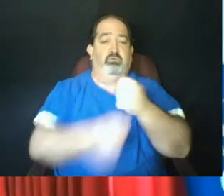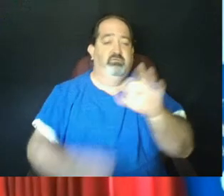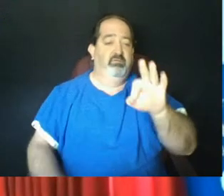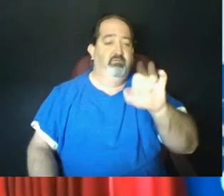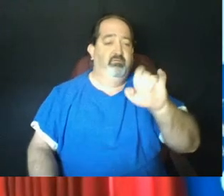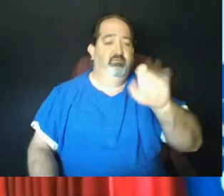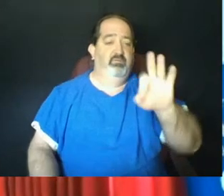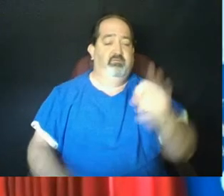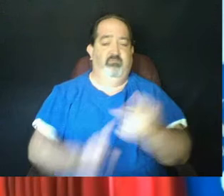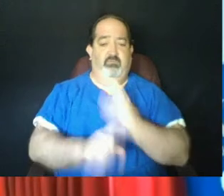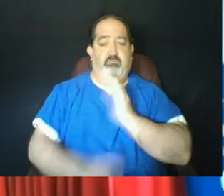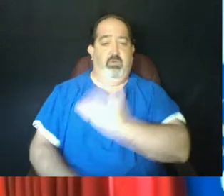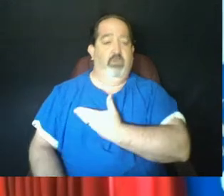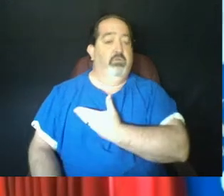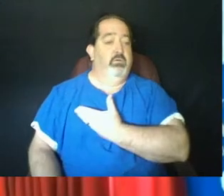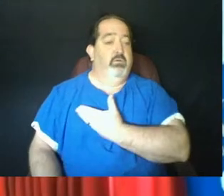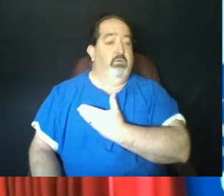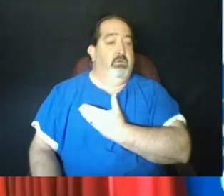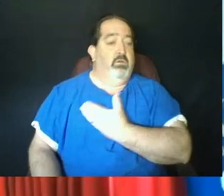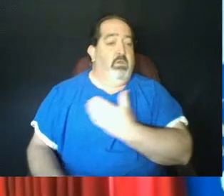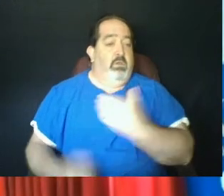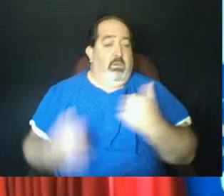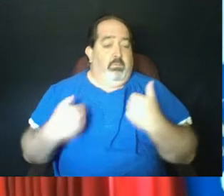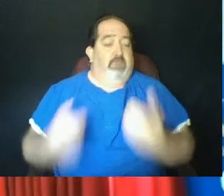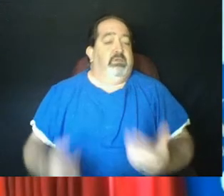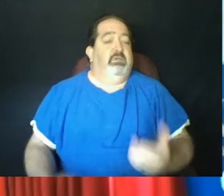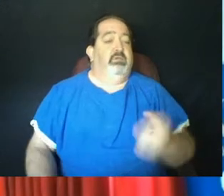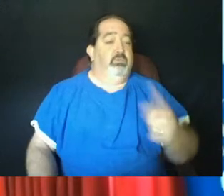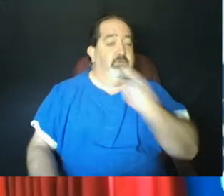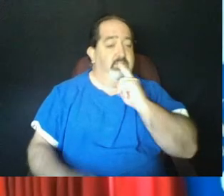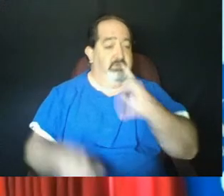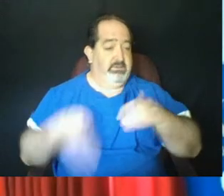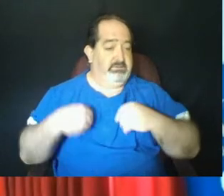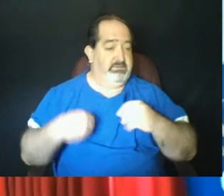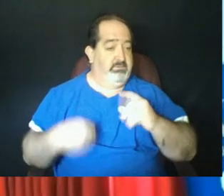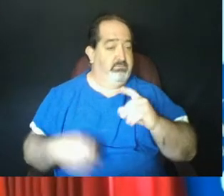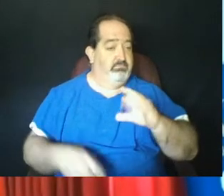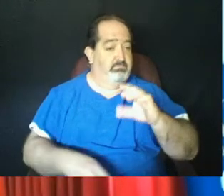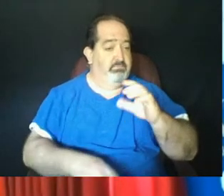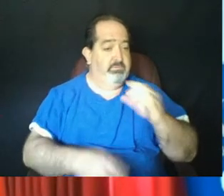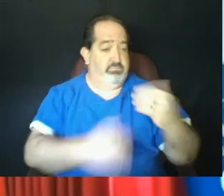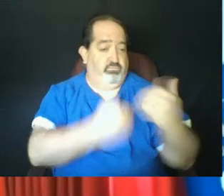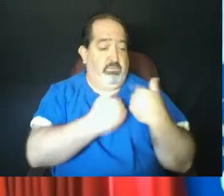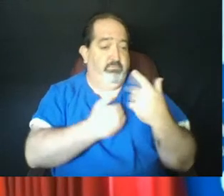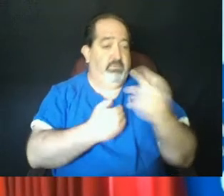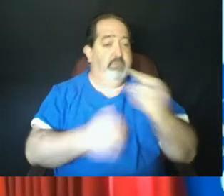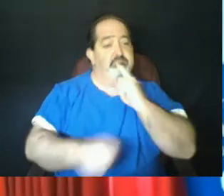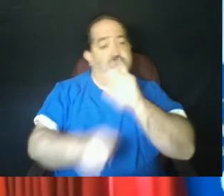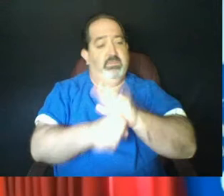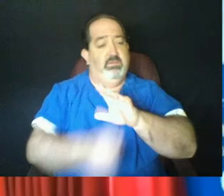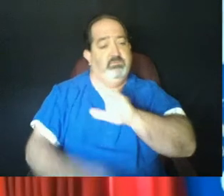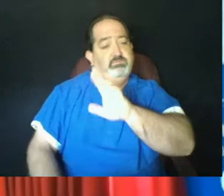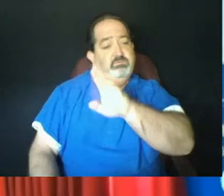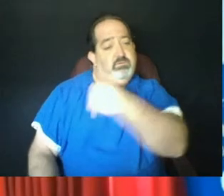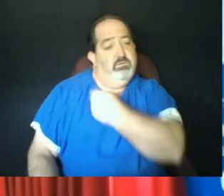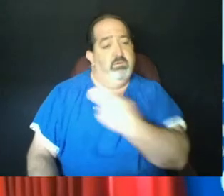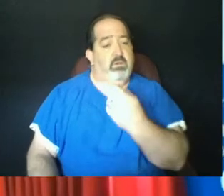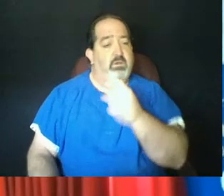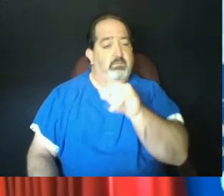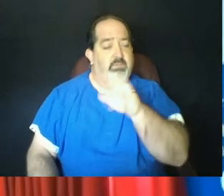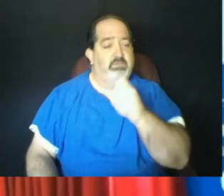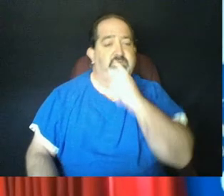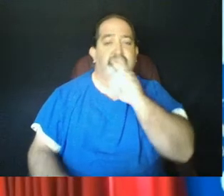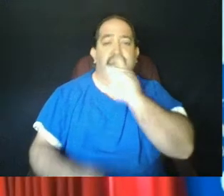hands, will you accept this charge, pledge us your homage, and swear fealty and service to this, our